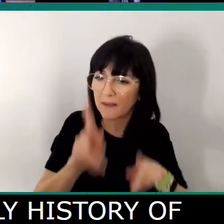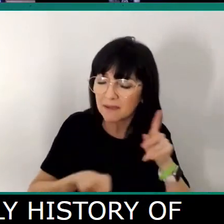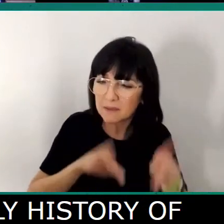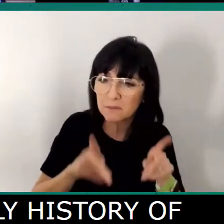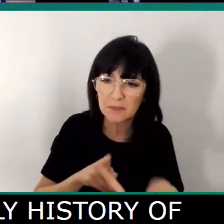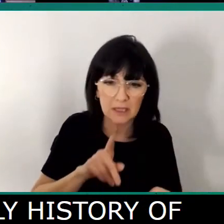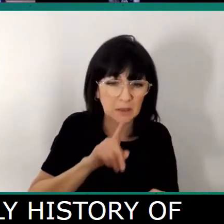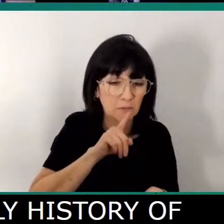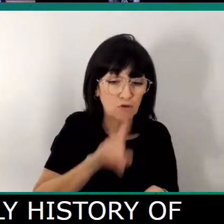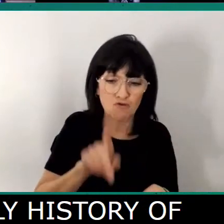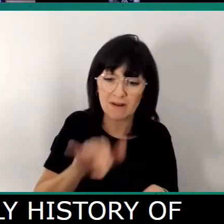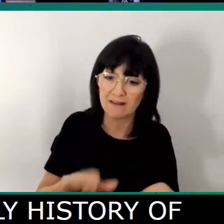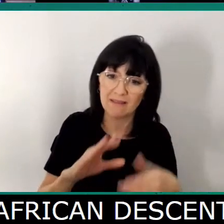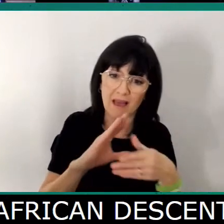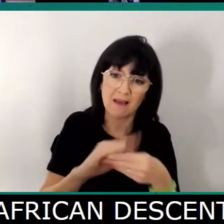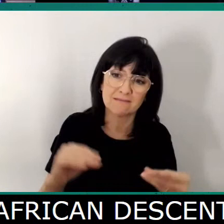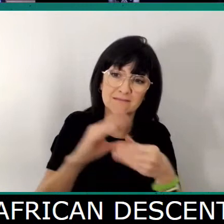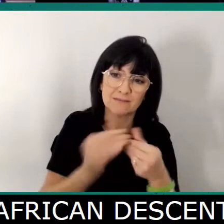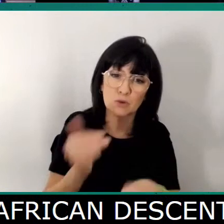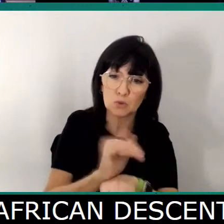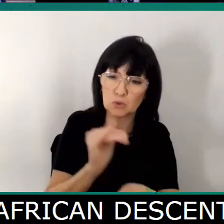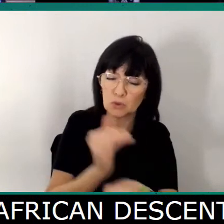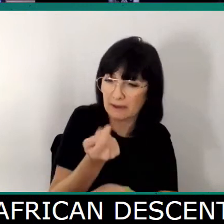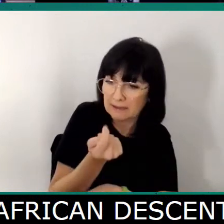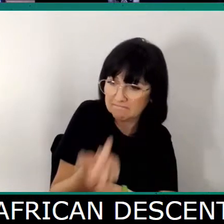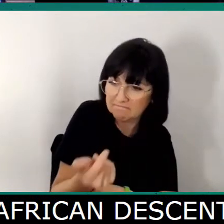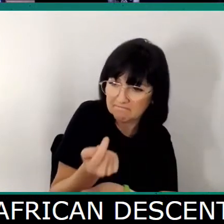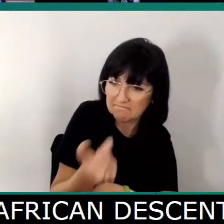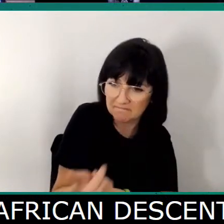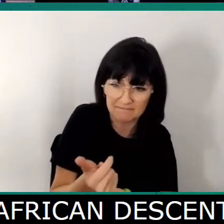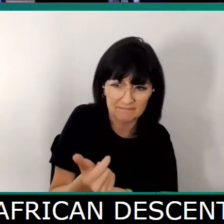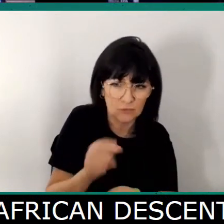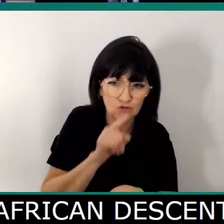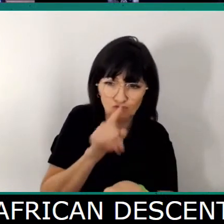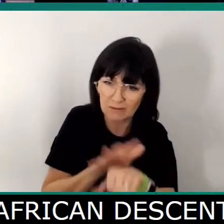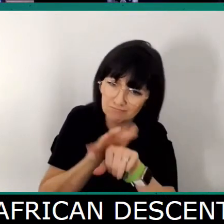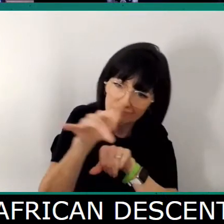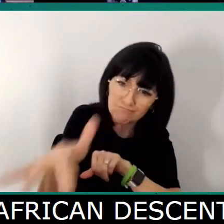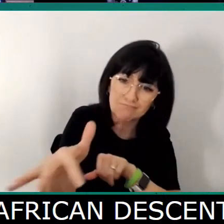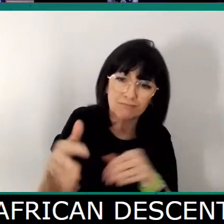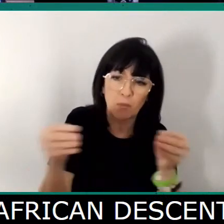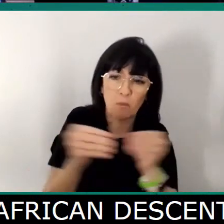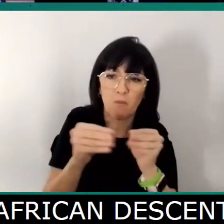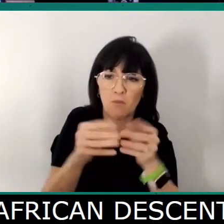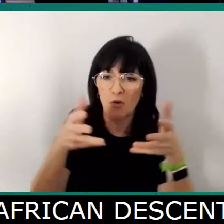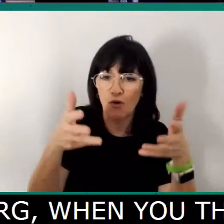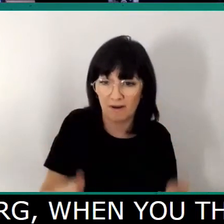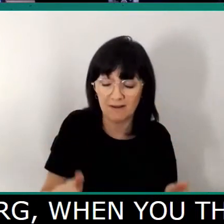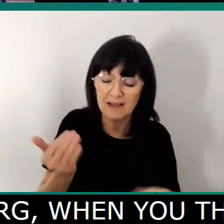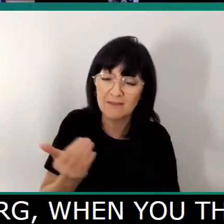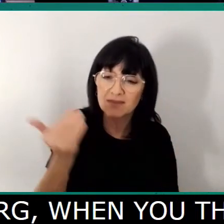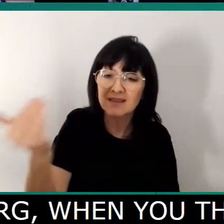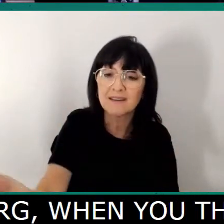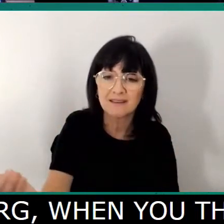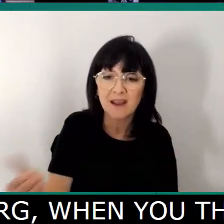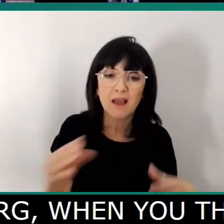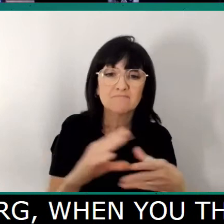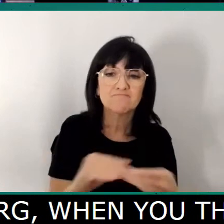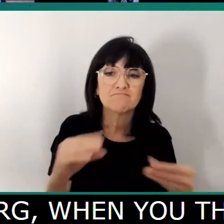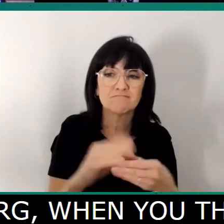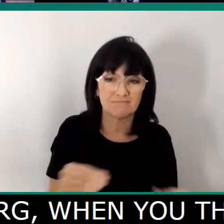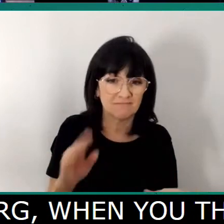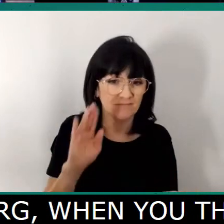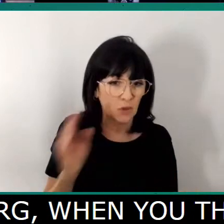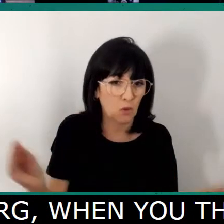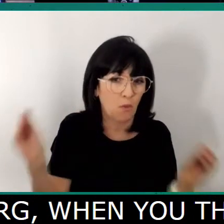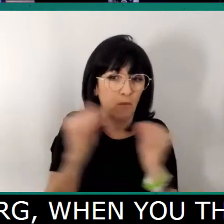we've kind of set the table for the next forum, which I think is going to be really interesting. And as we talk about,